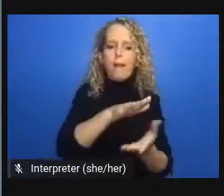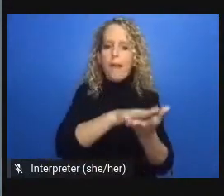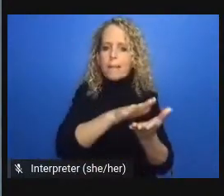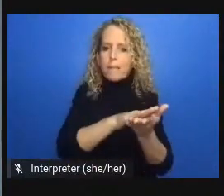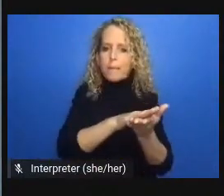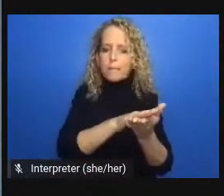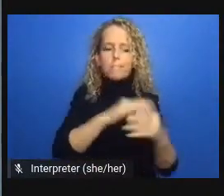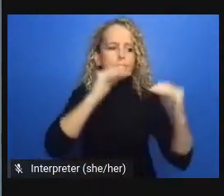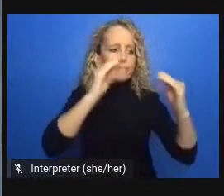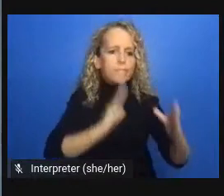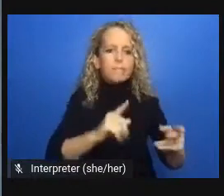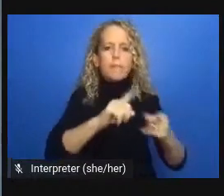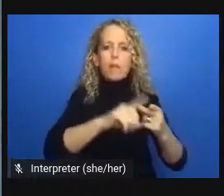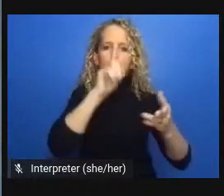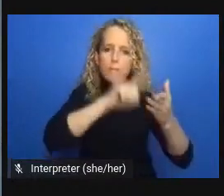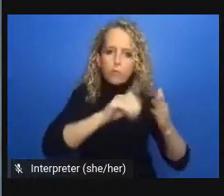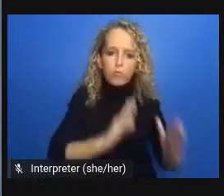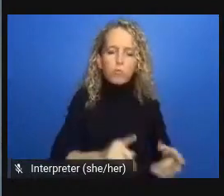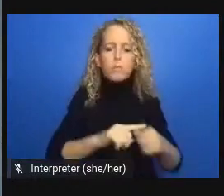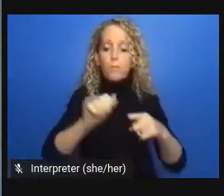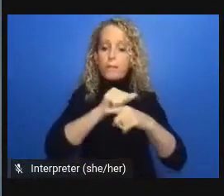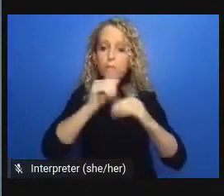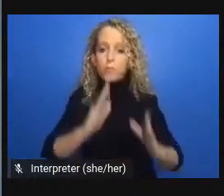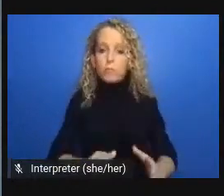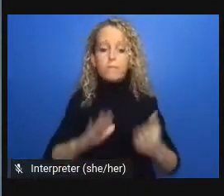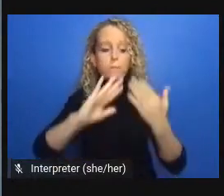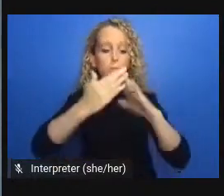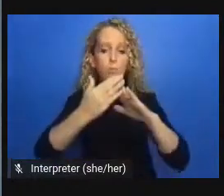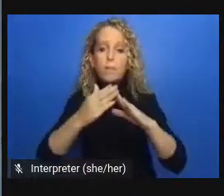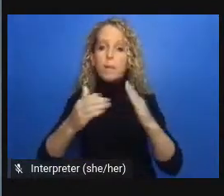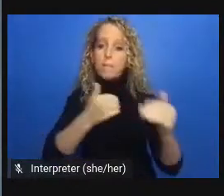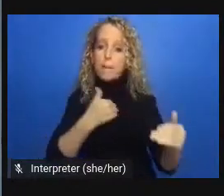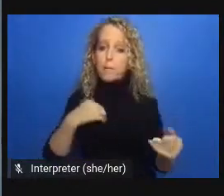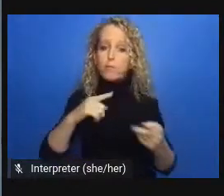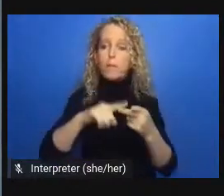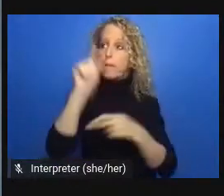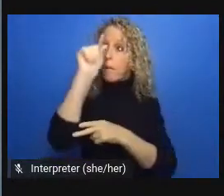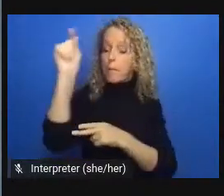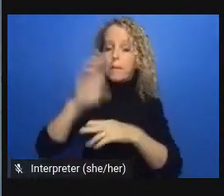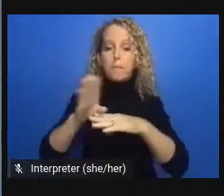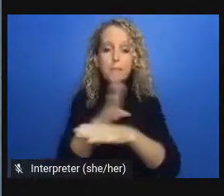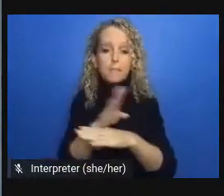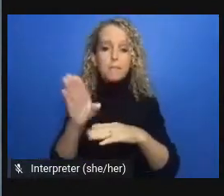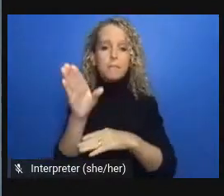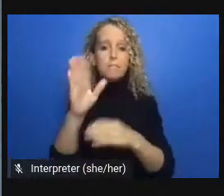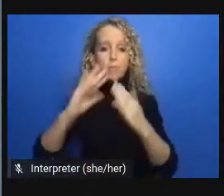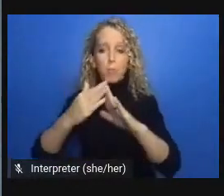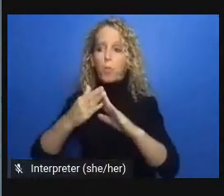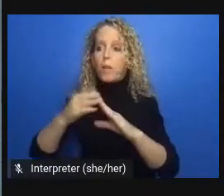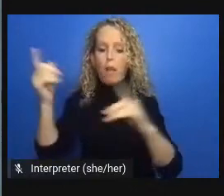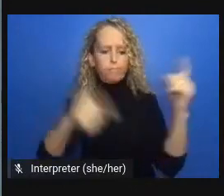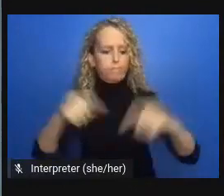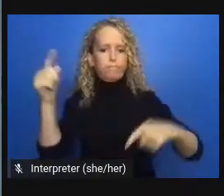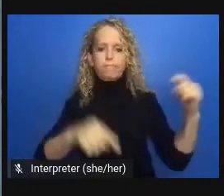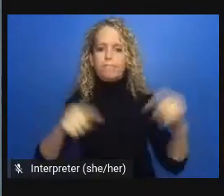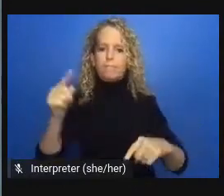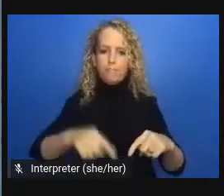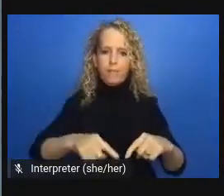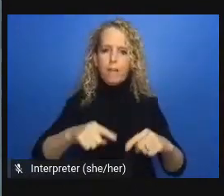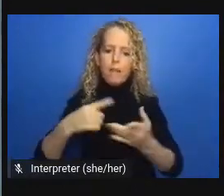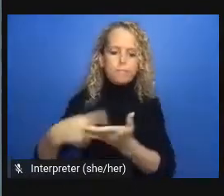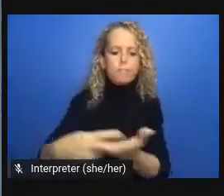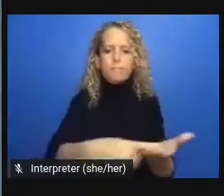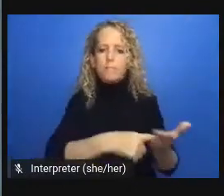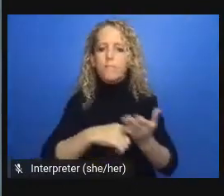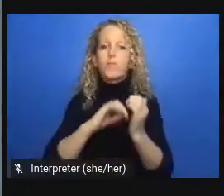also practitioners, community members, members of government and business communities. So the idea was to get these people around the